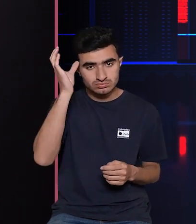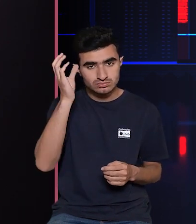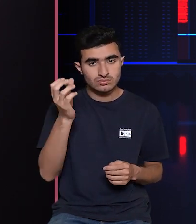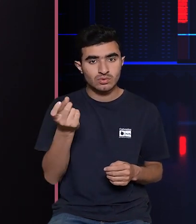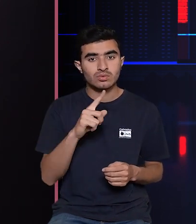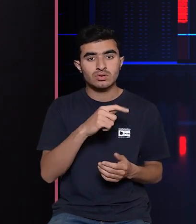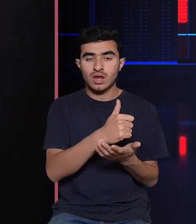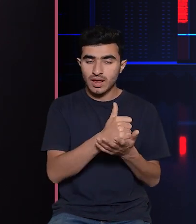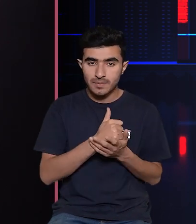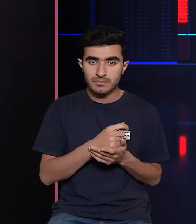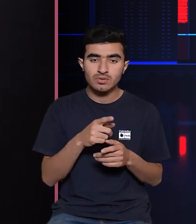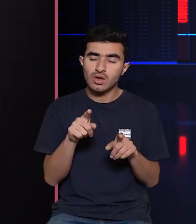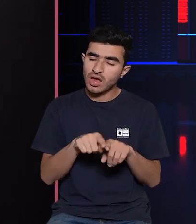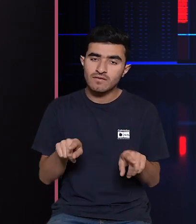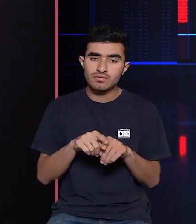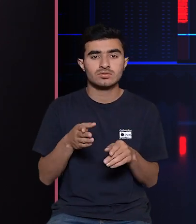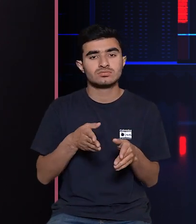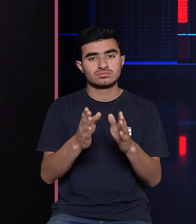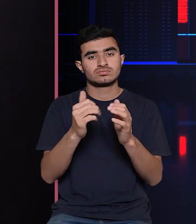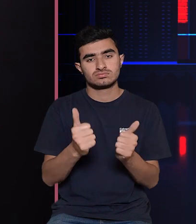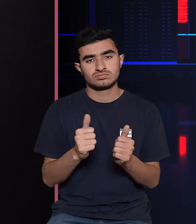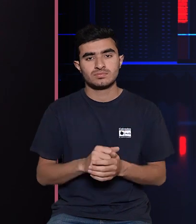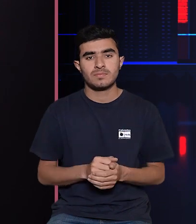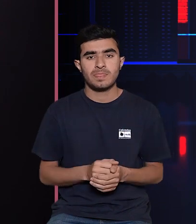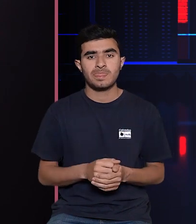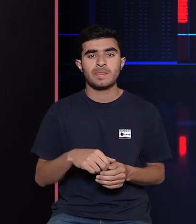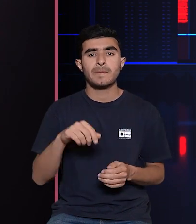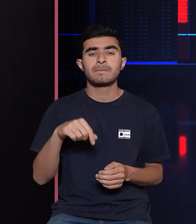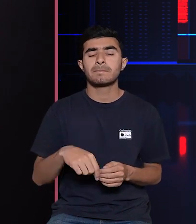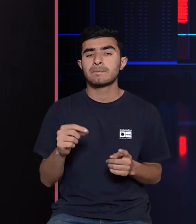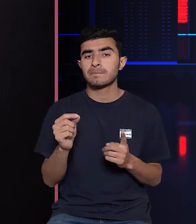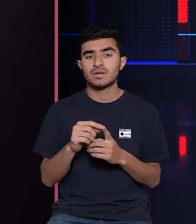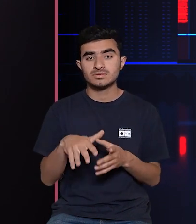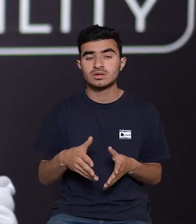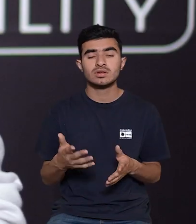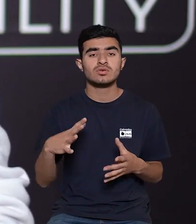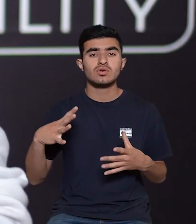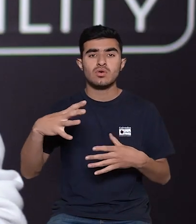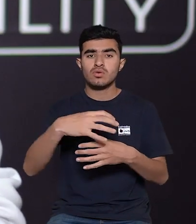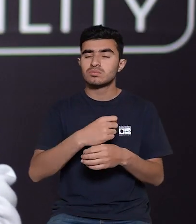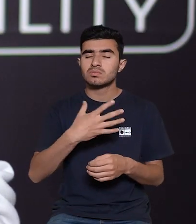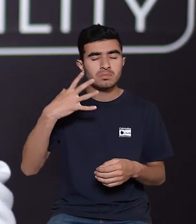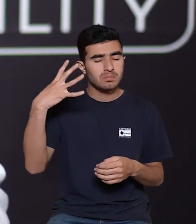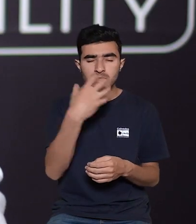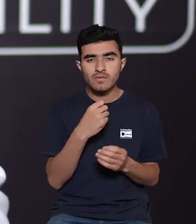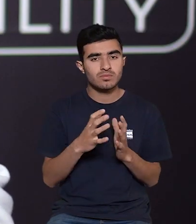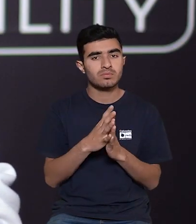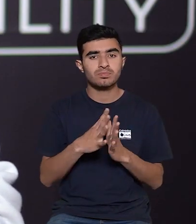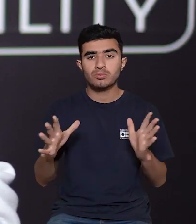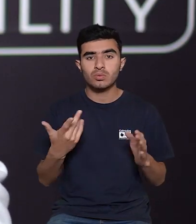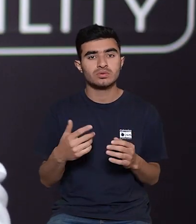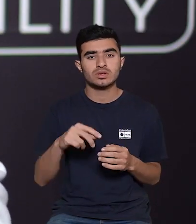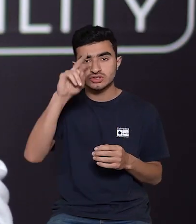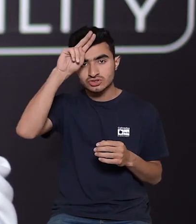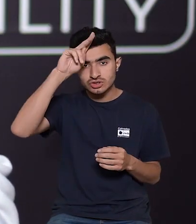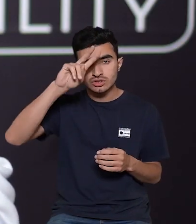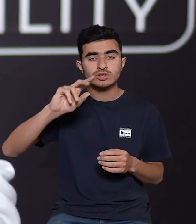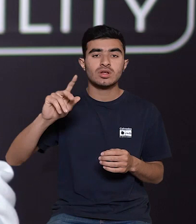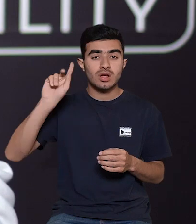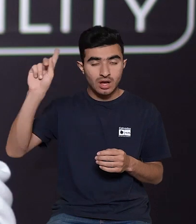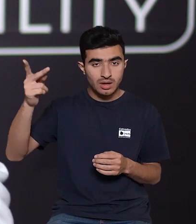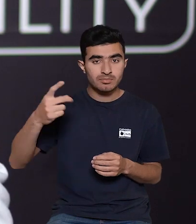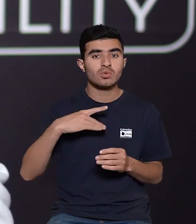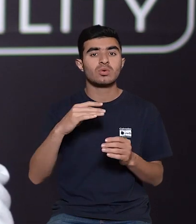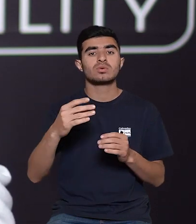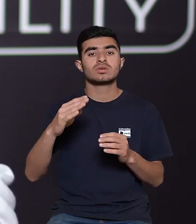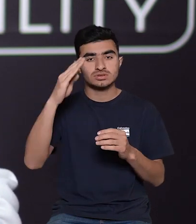had potential, so they helped me in every place possible. A country with immense beauty in the northern